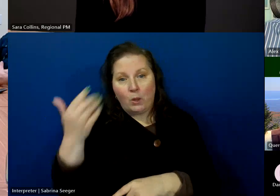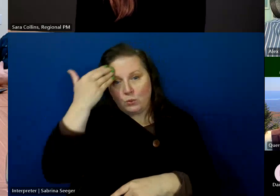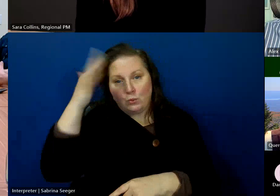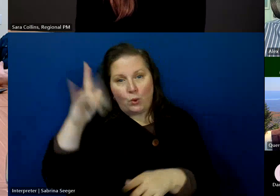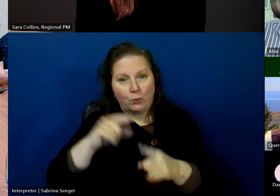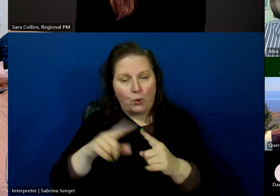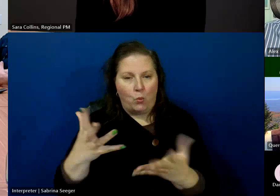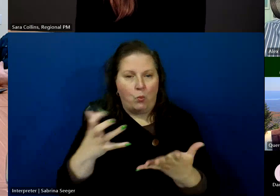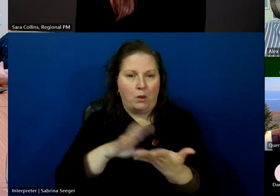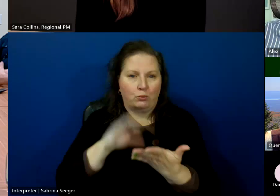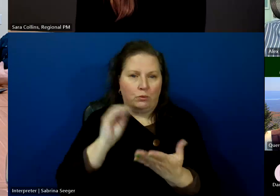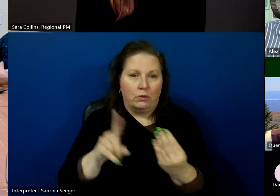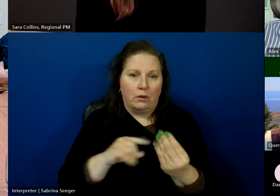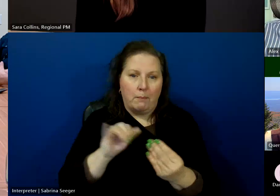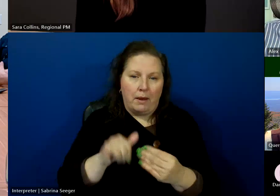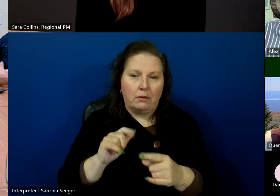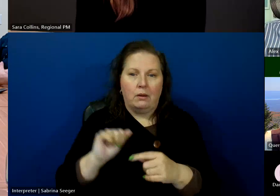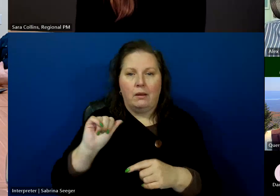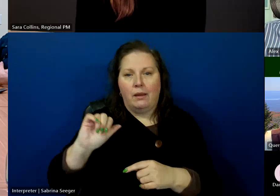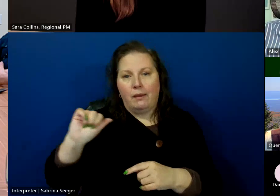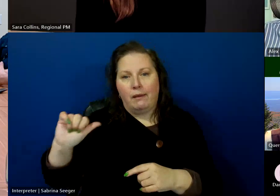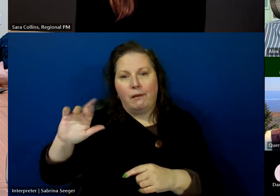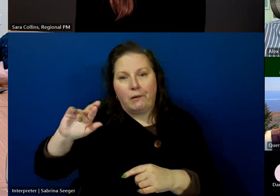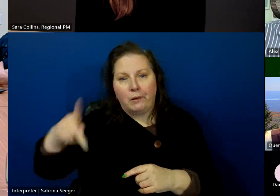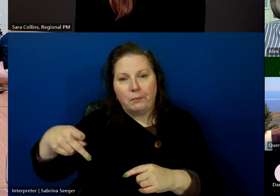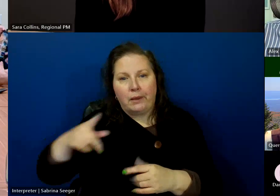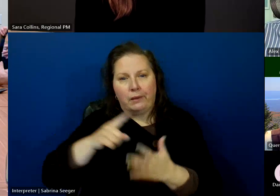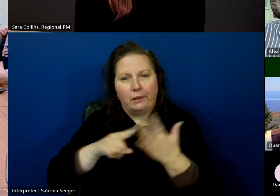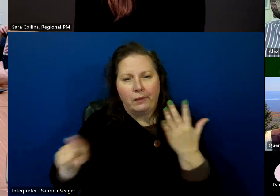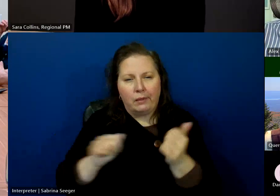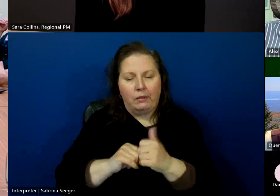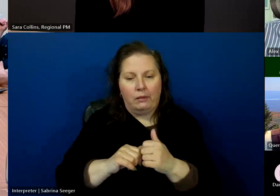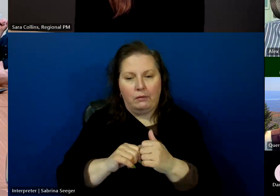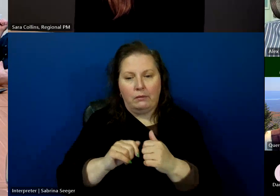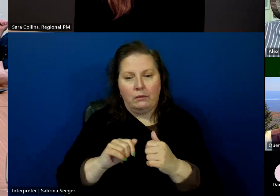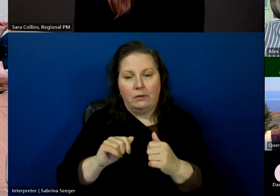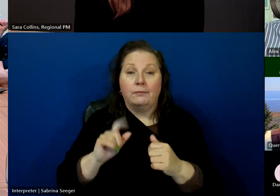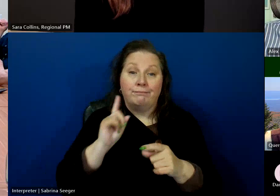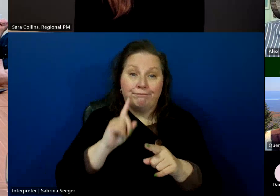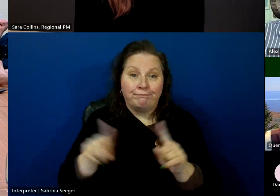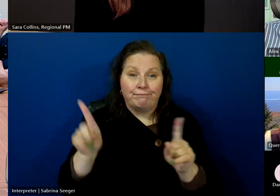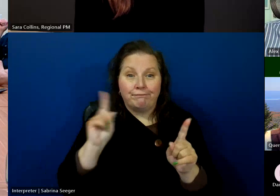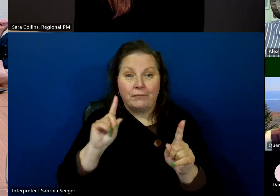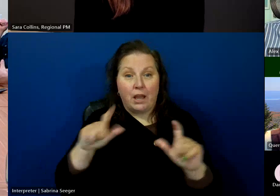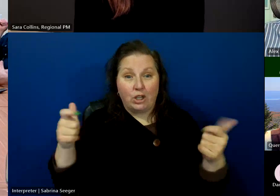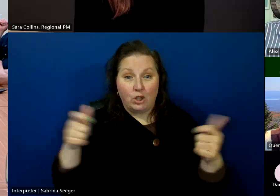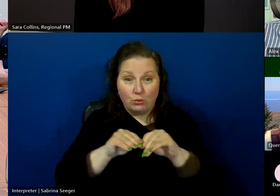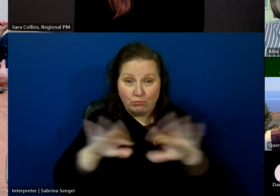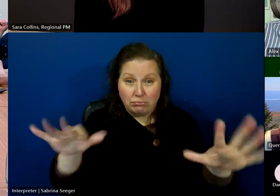get knowledgeable, AARP, and was any bulk mailing sent out to any of these